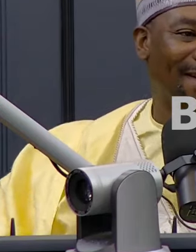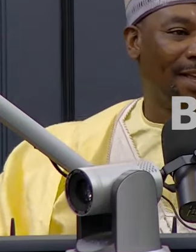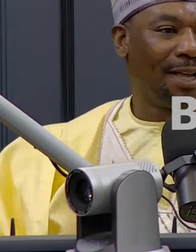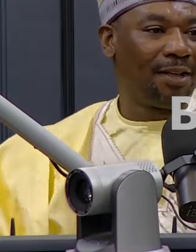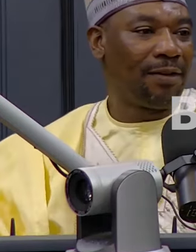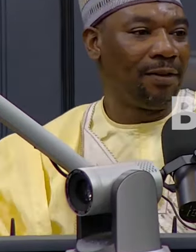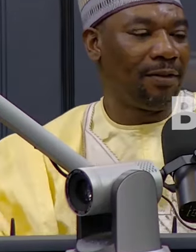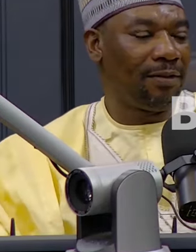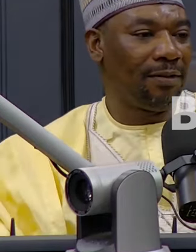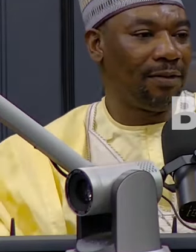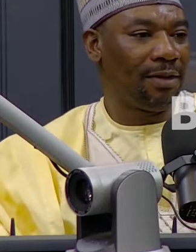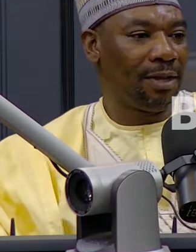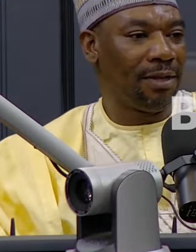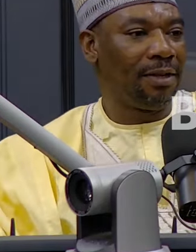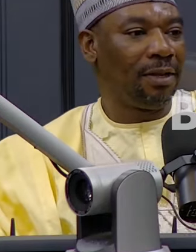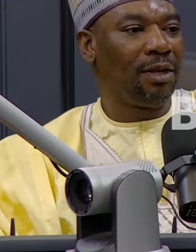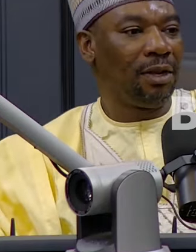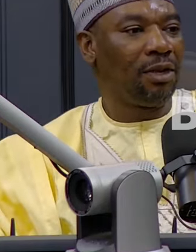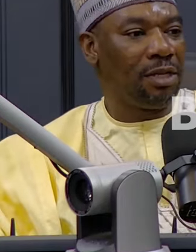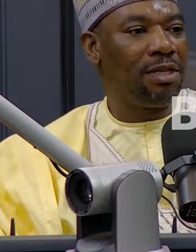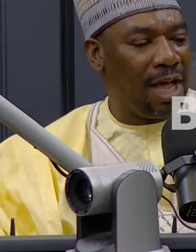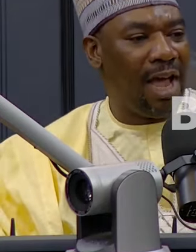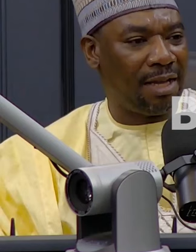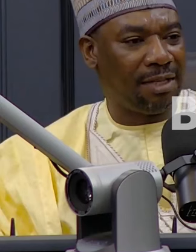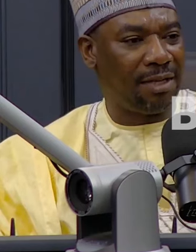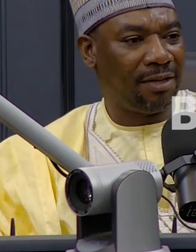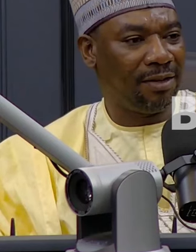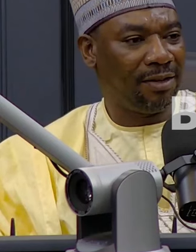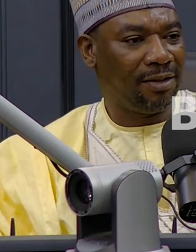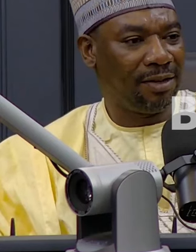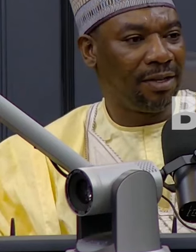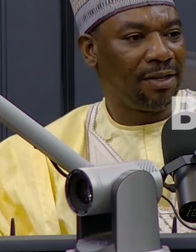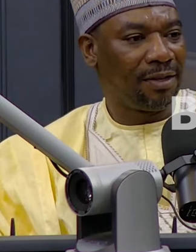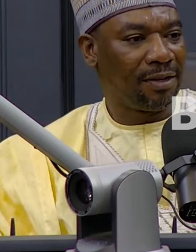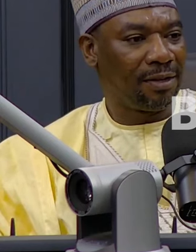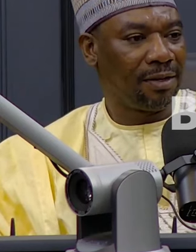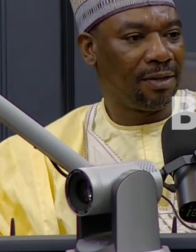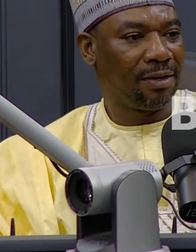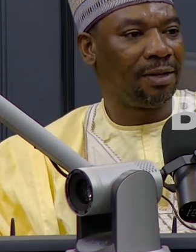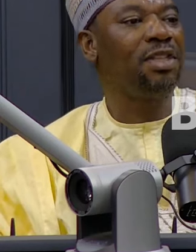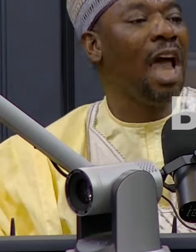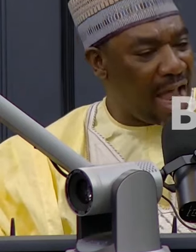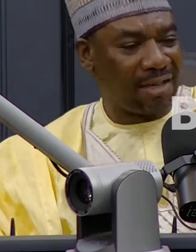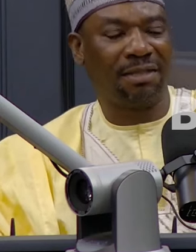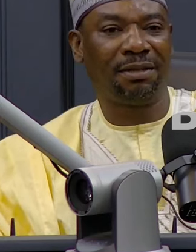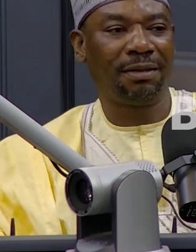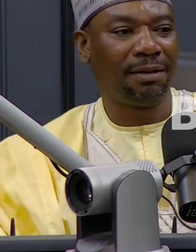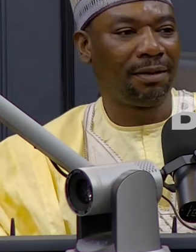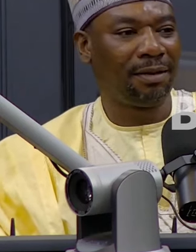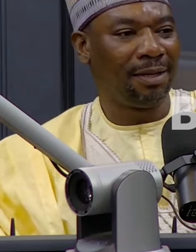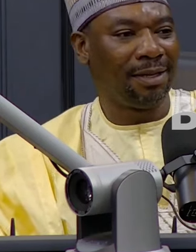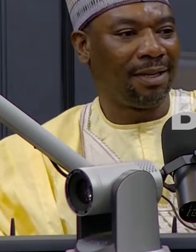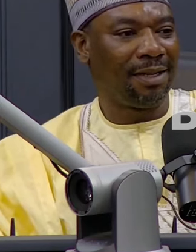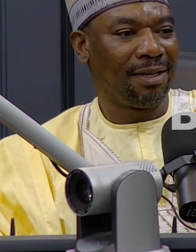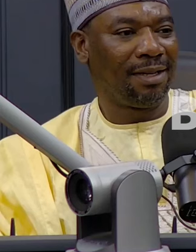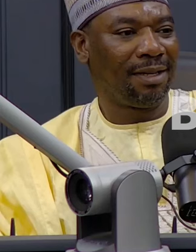Amen. Na natural voice. Yes. Even for my school, they tell me say without my profile, I be drop out. Yes.